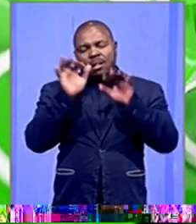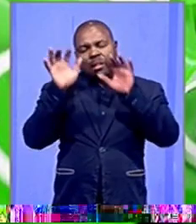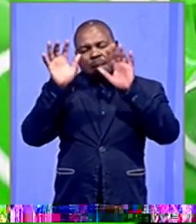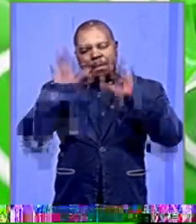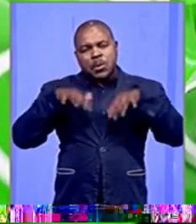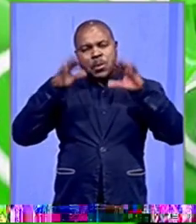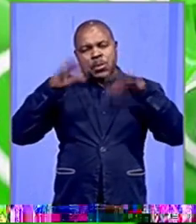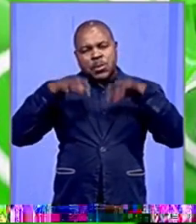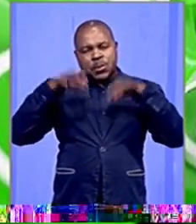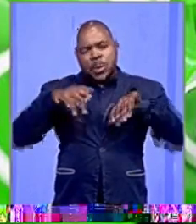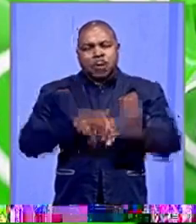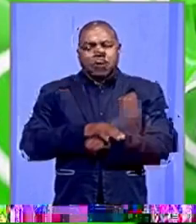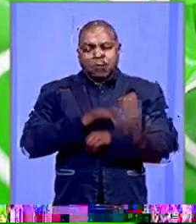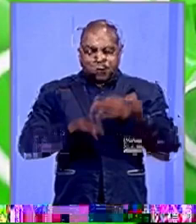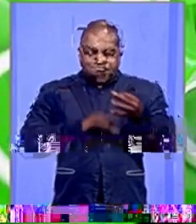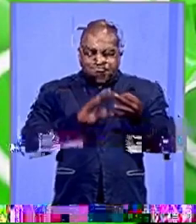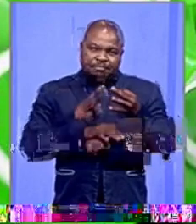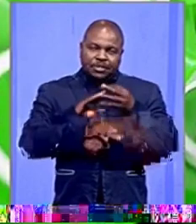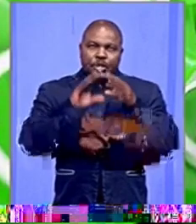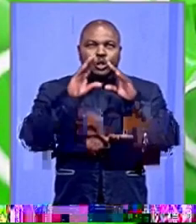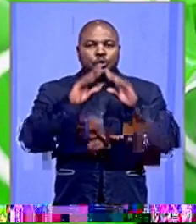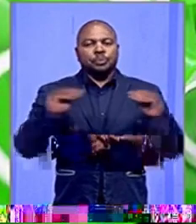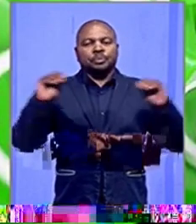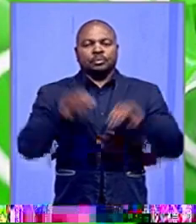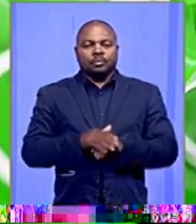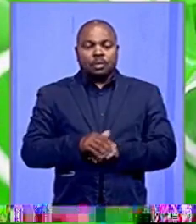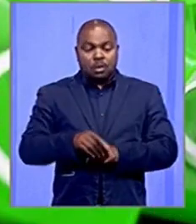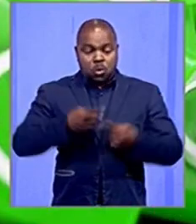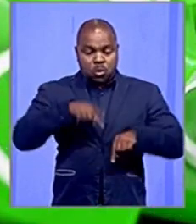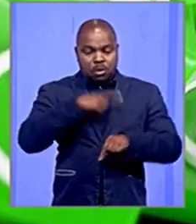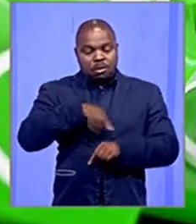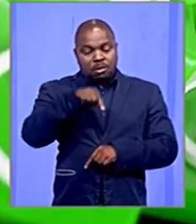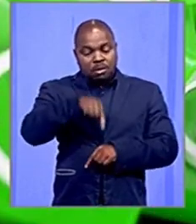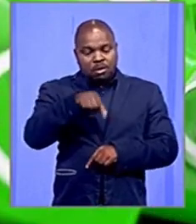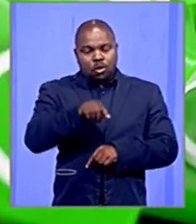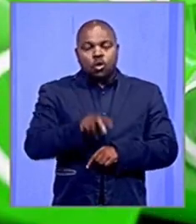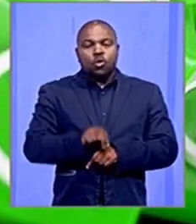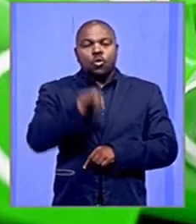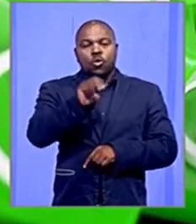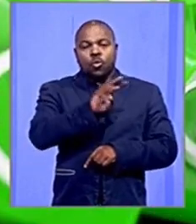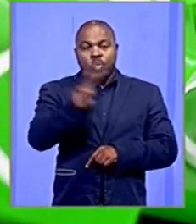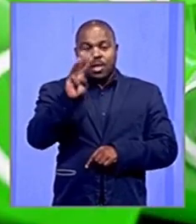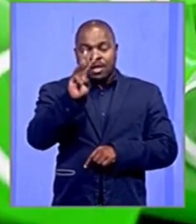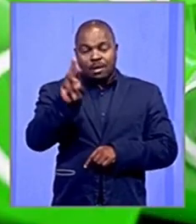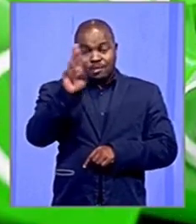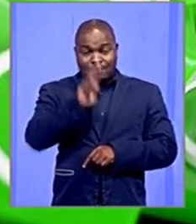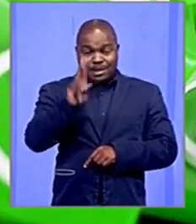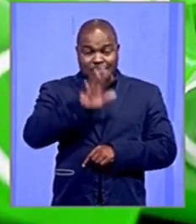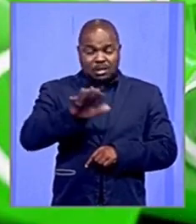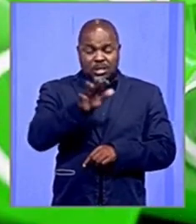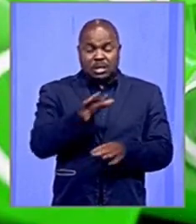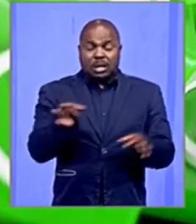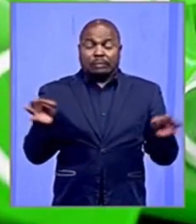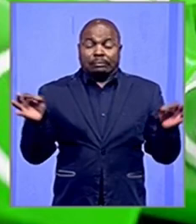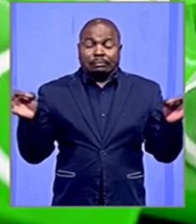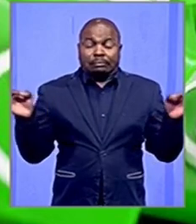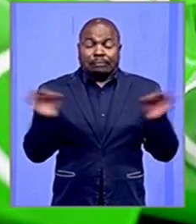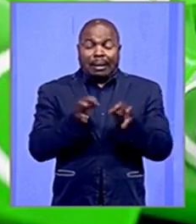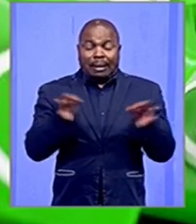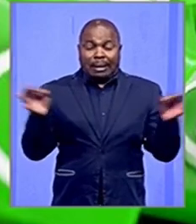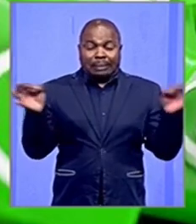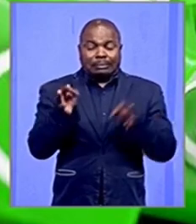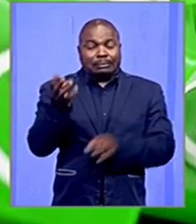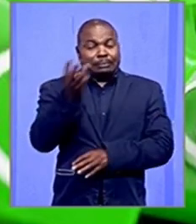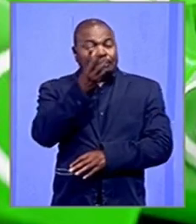pula yabe eema. Nna mo Northwest Rustenburg re itemogetse moya o tsididitsididi